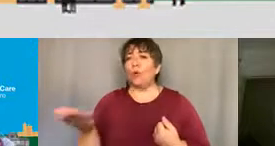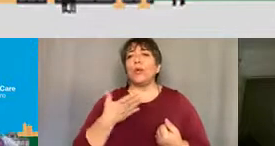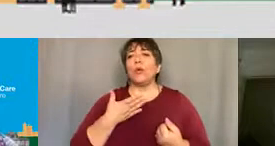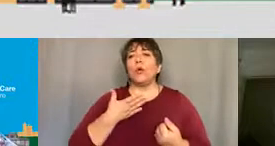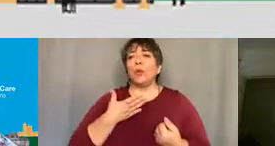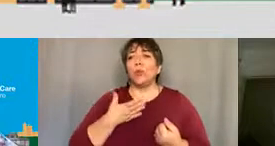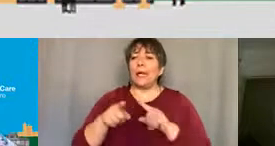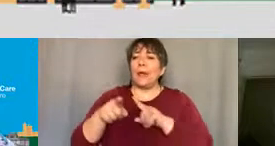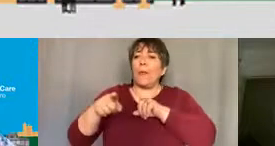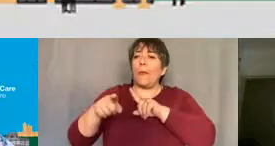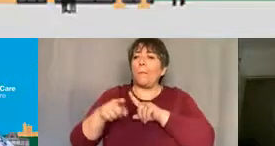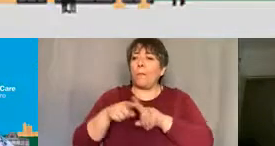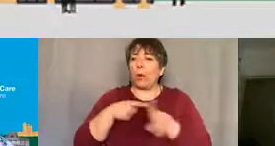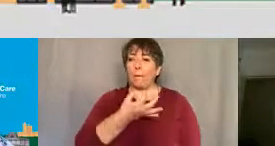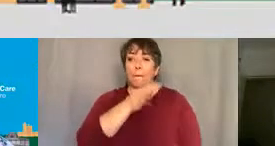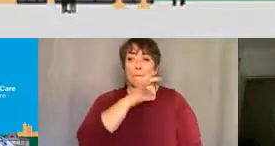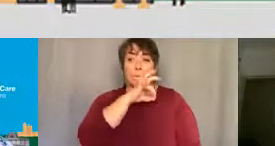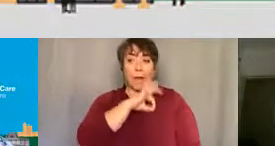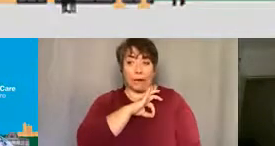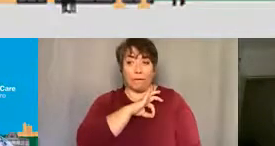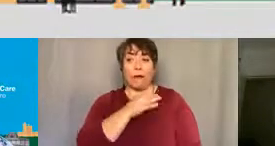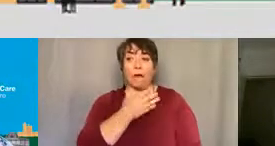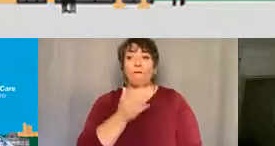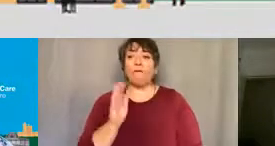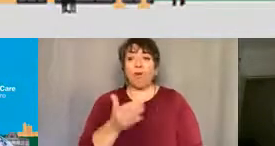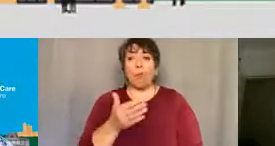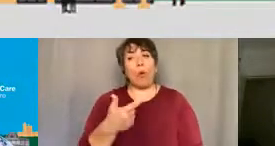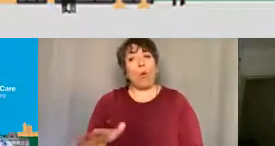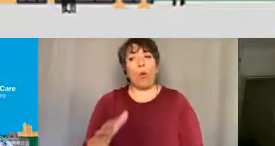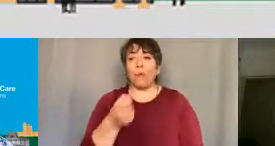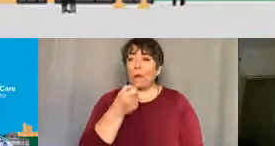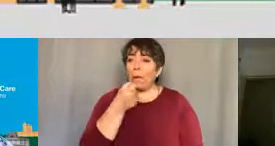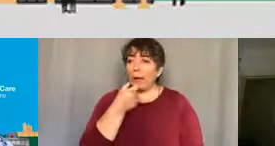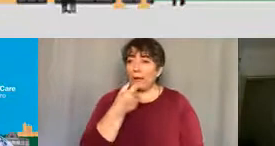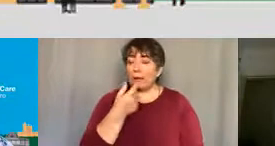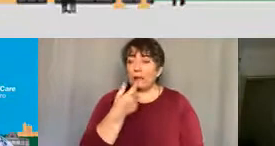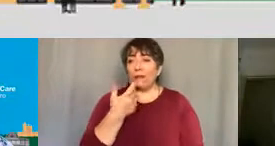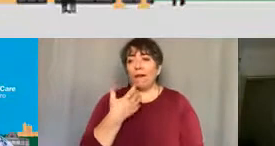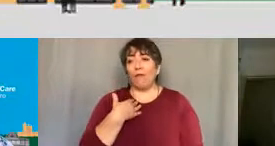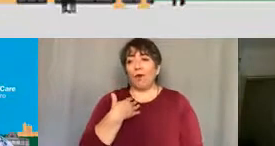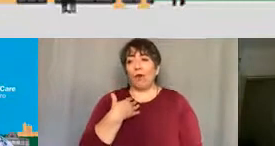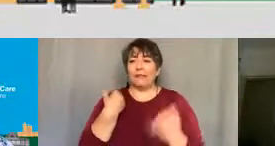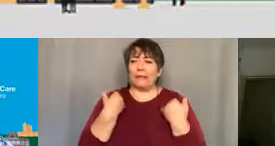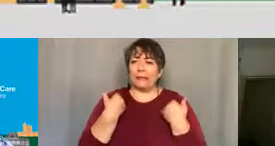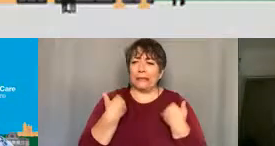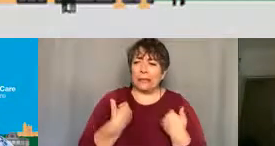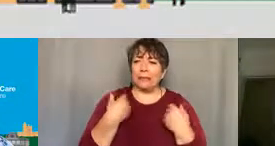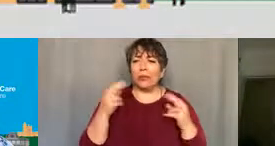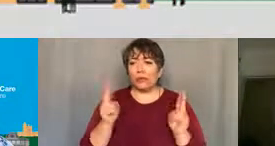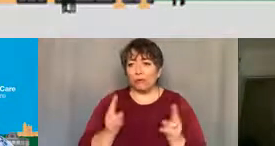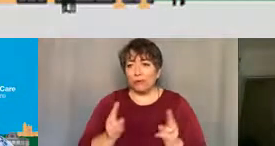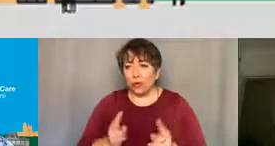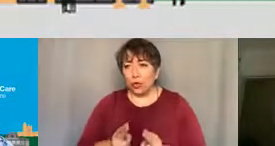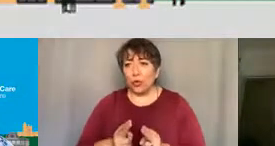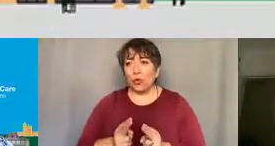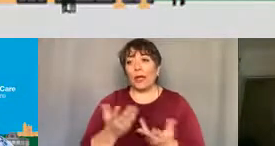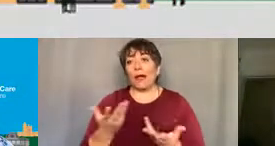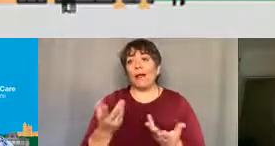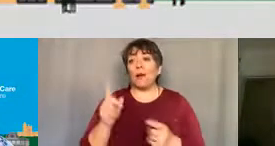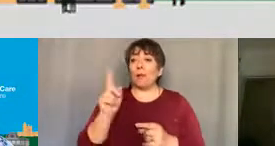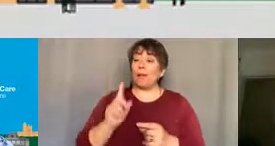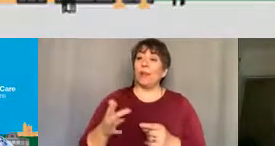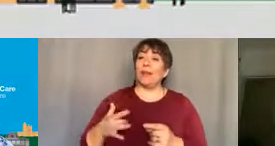prevent disease, to reduce symptoms and help people live their best lives. It's really vital